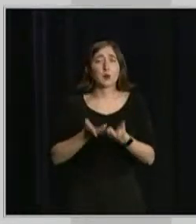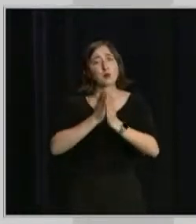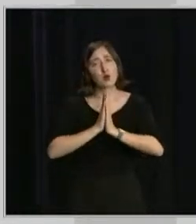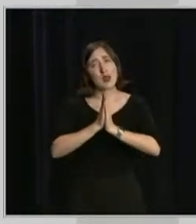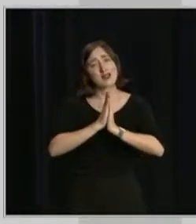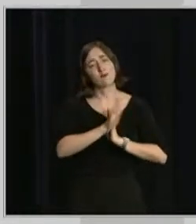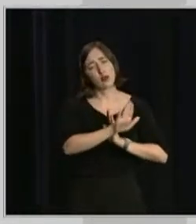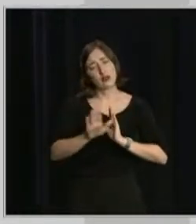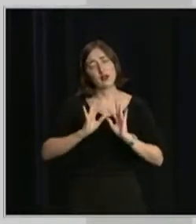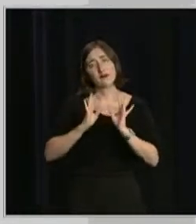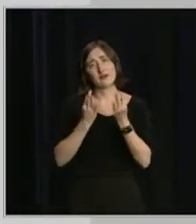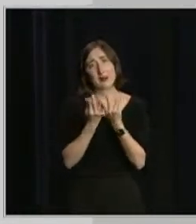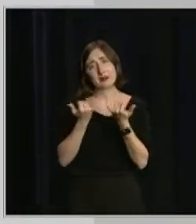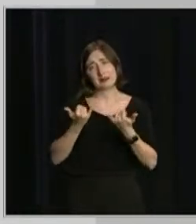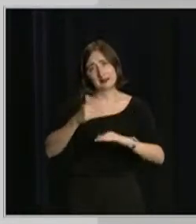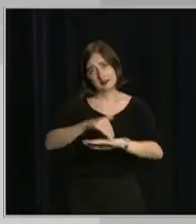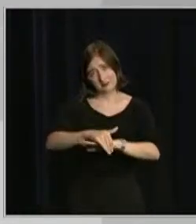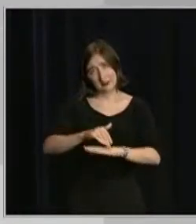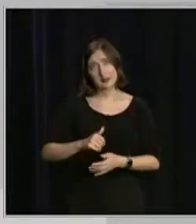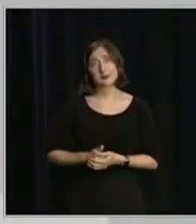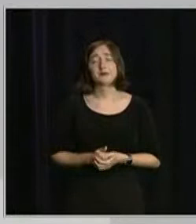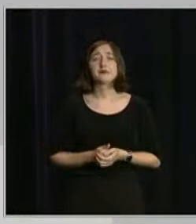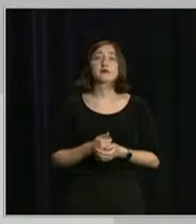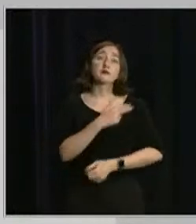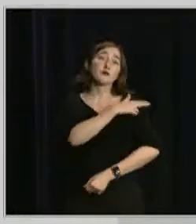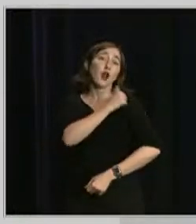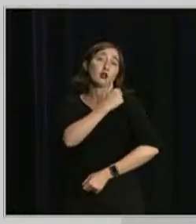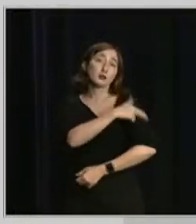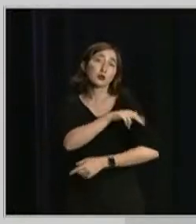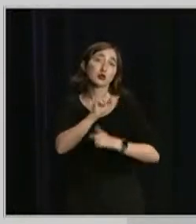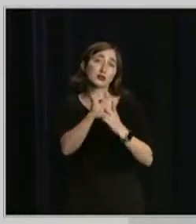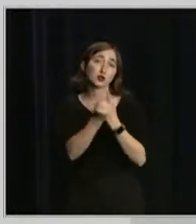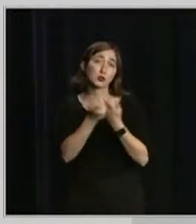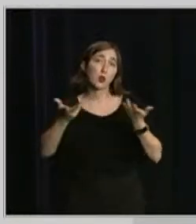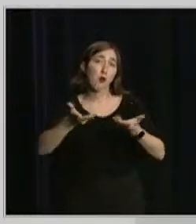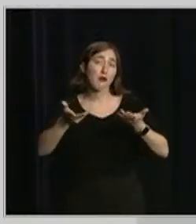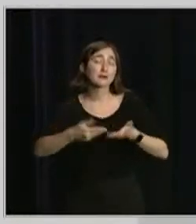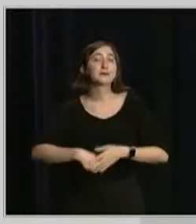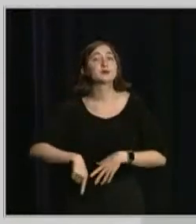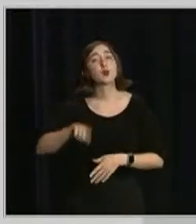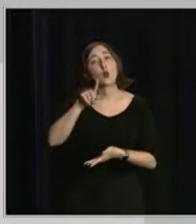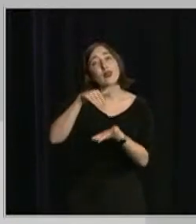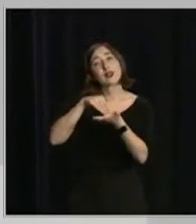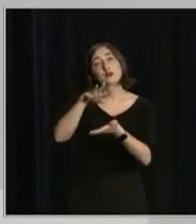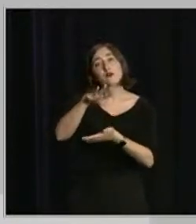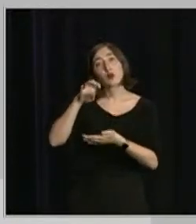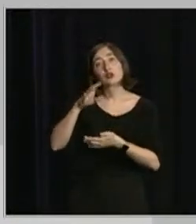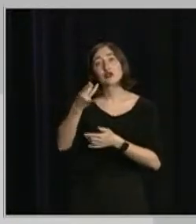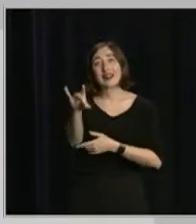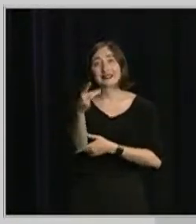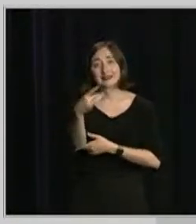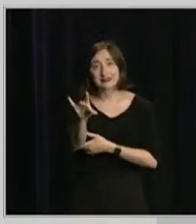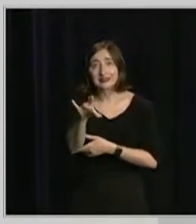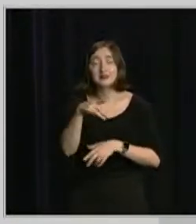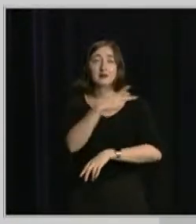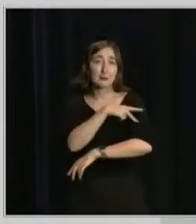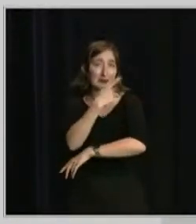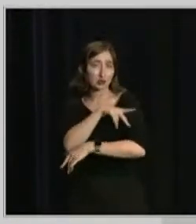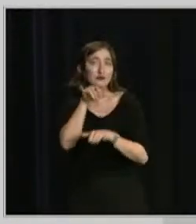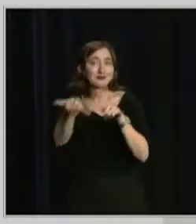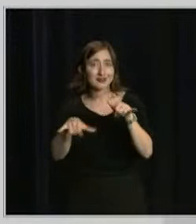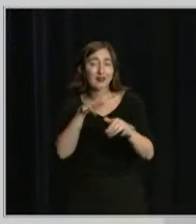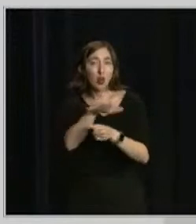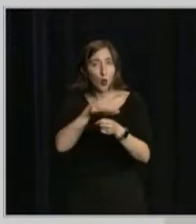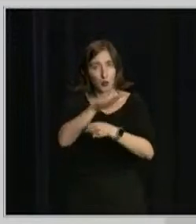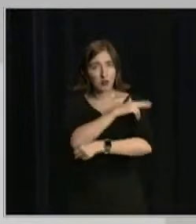evening. Over in our hospitals, there are 1,418 patients in area hospitals. There were 140